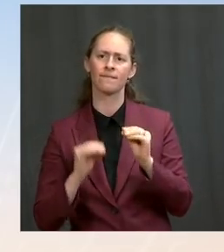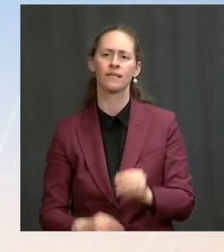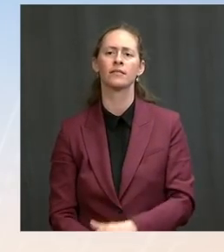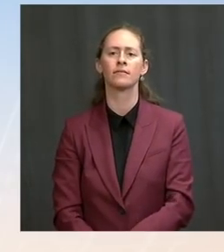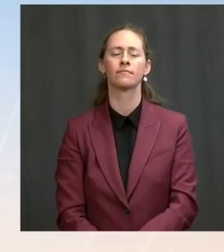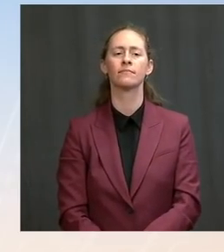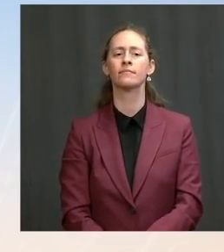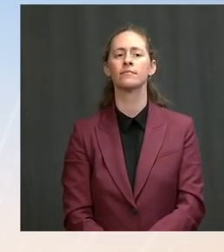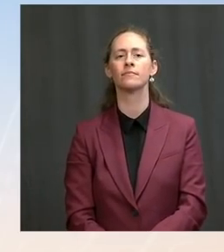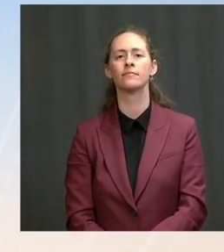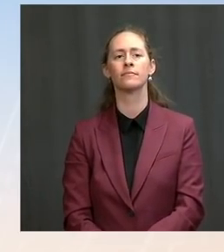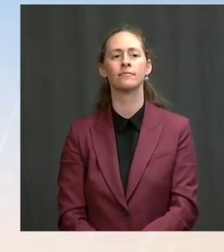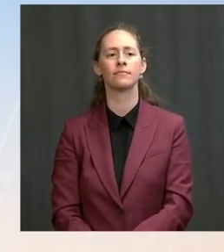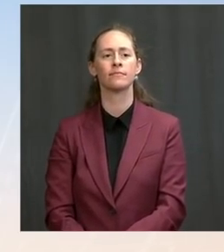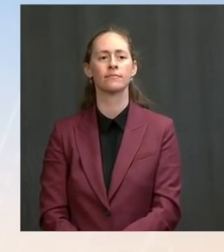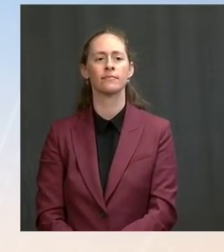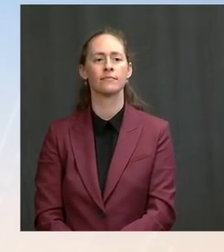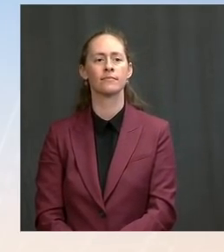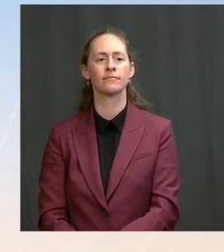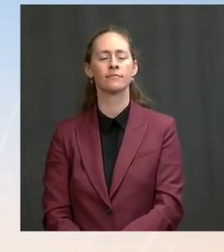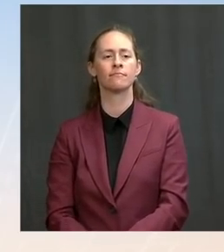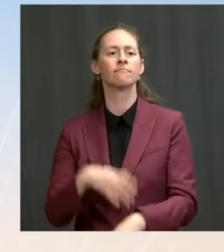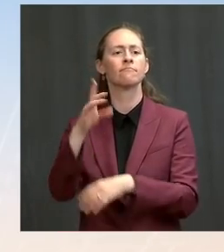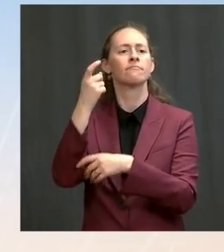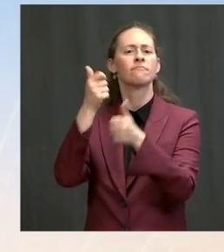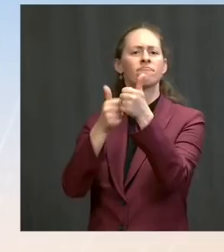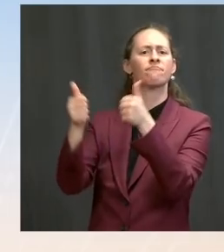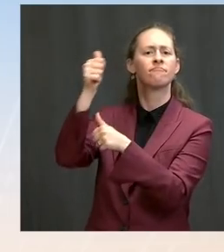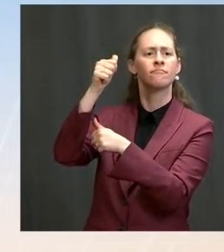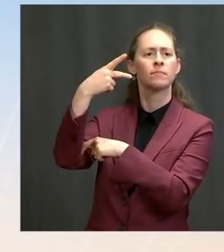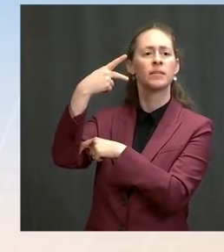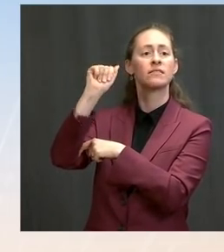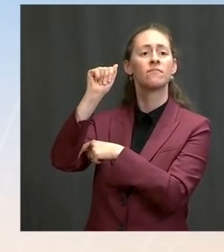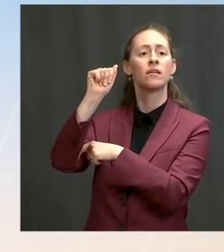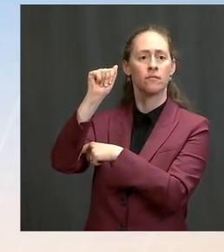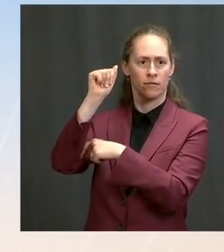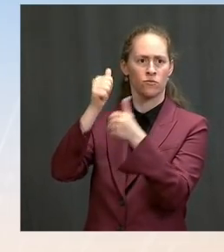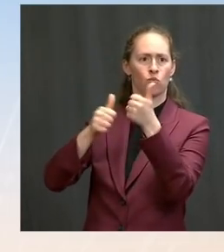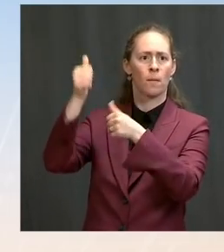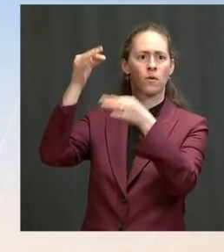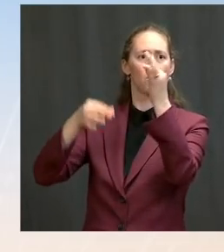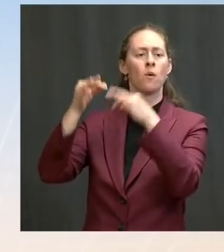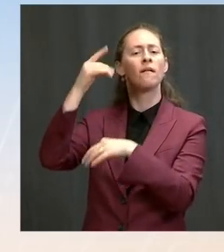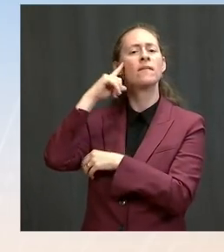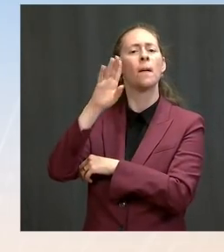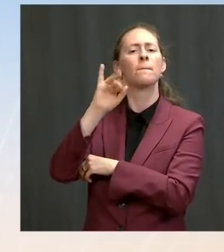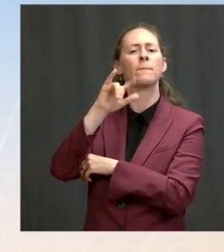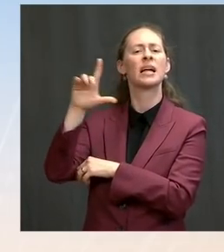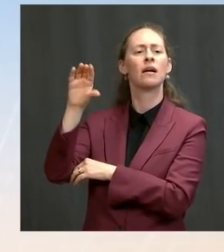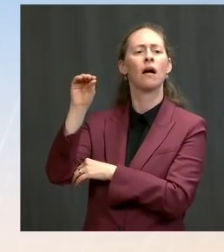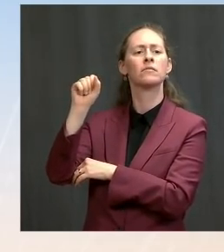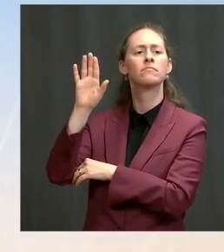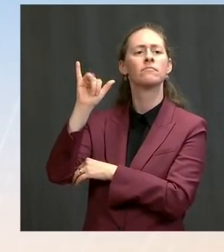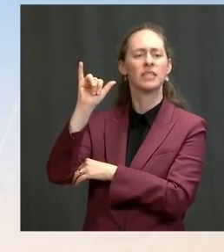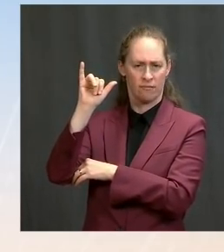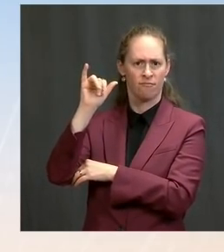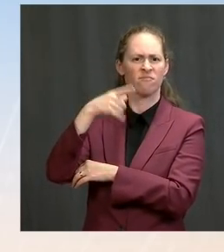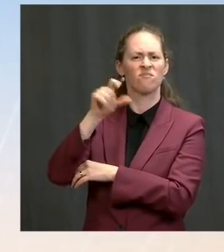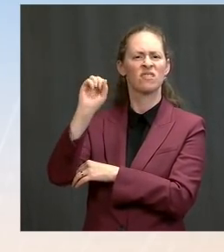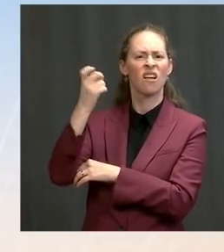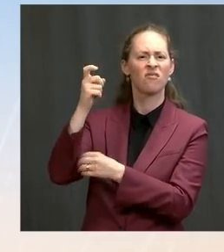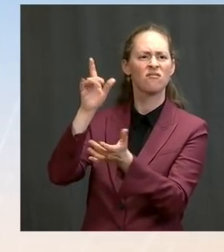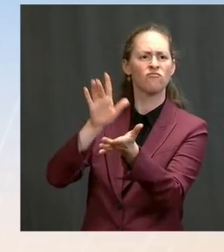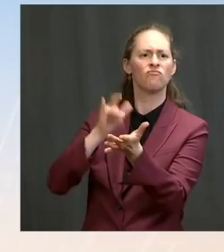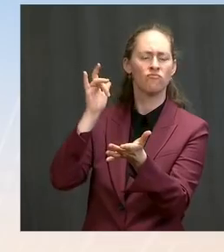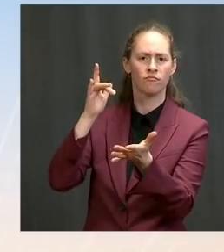now. We just heard from the Pennsylvania Supreme Court that Bill Cosby's conviction for sexual assault has been overturned. They can no longer pursue those same